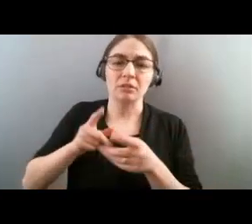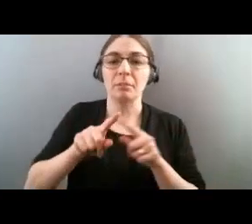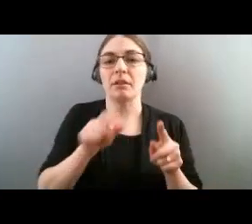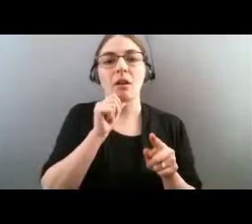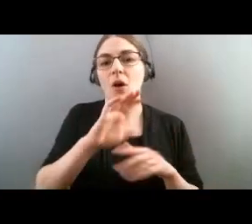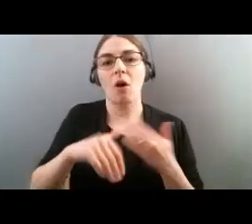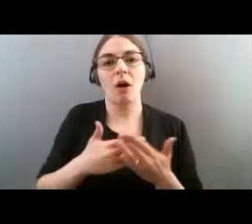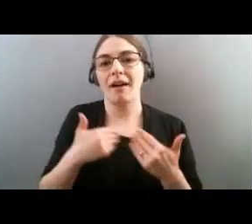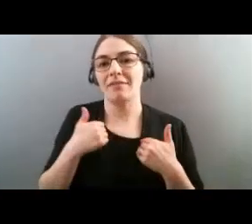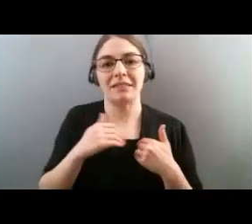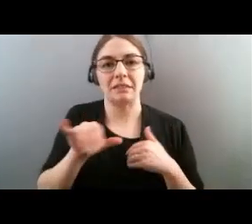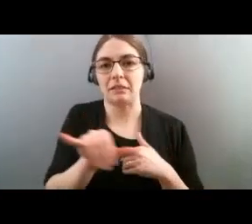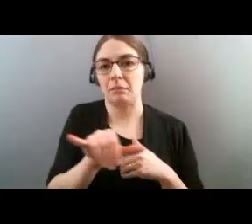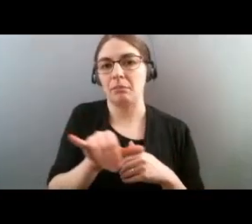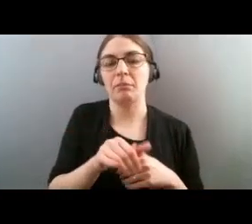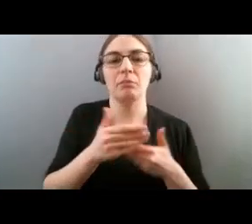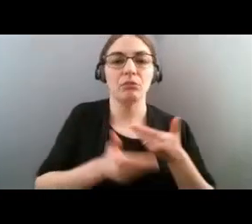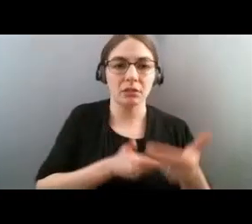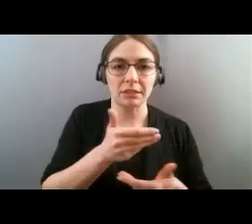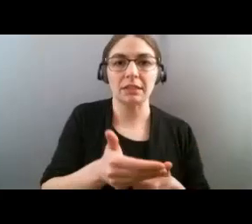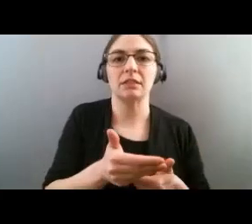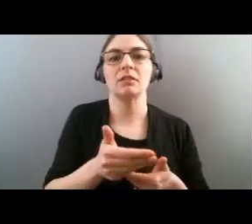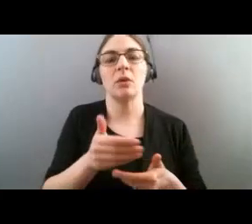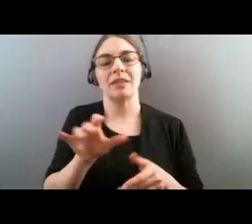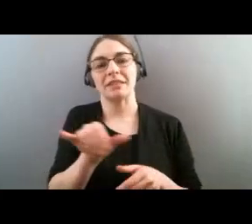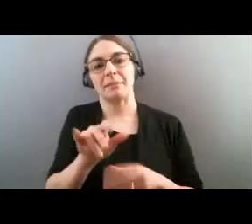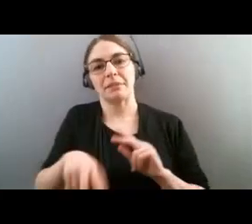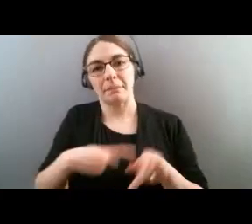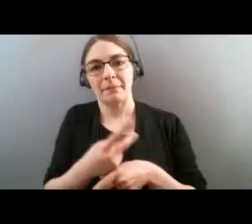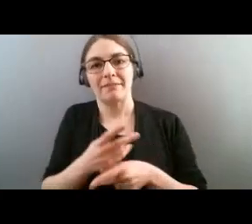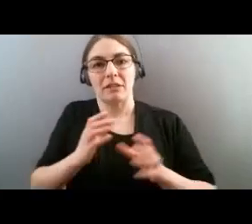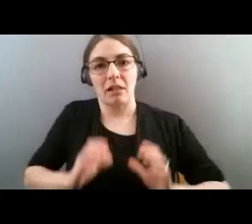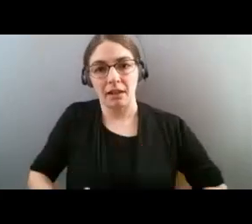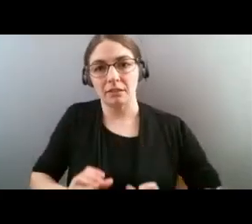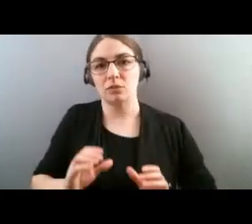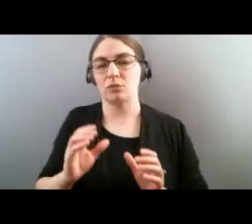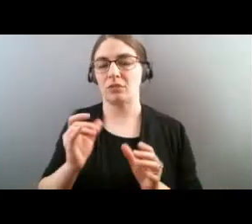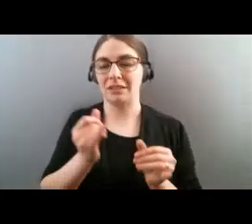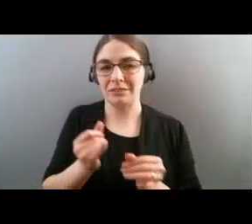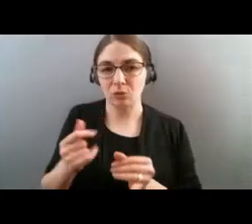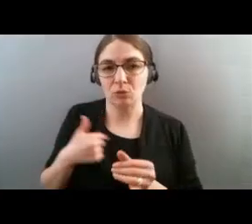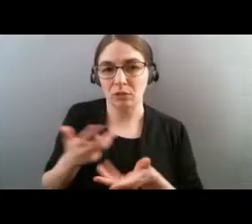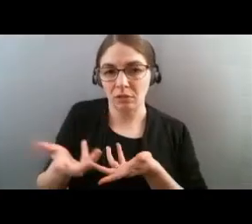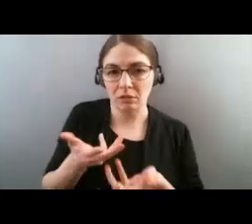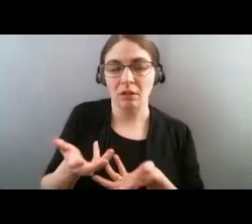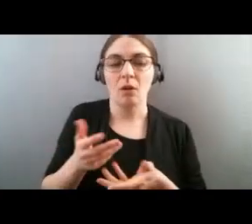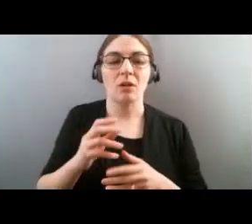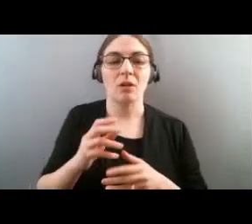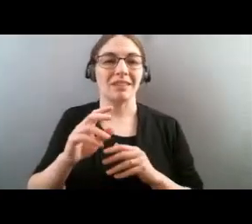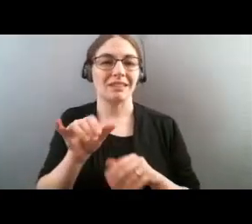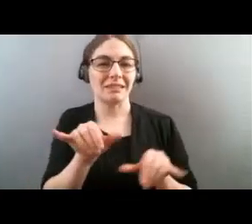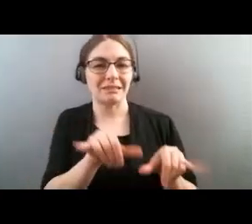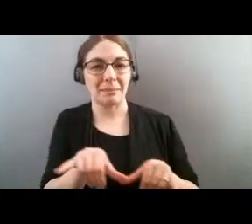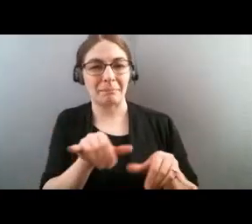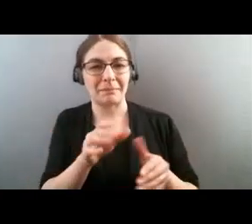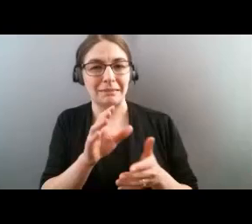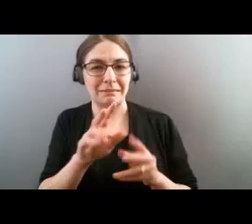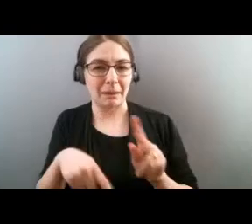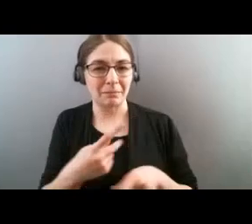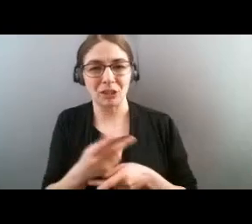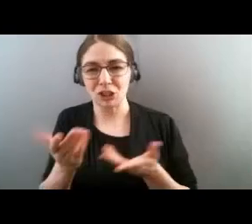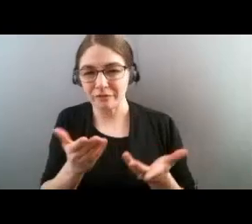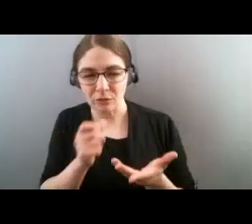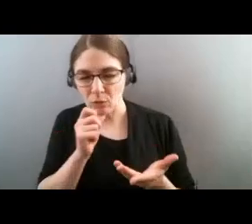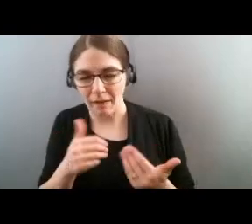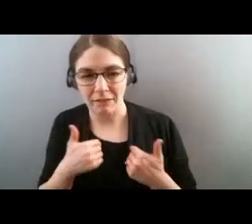of individuals that we engage with, or same type of services, or different type of